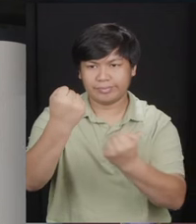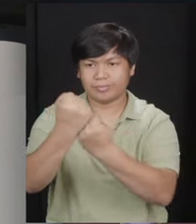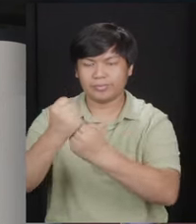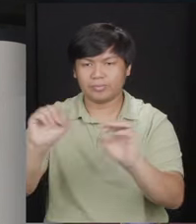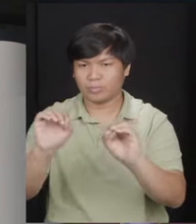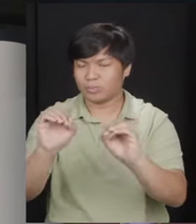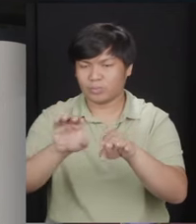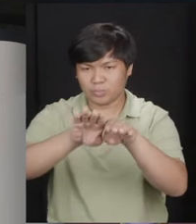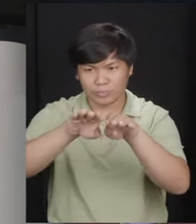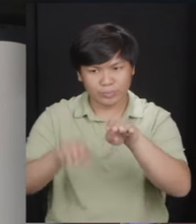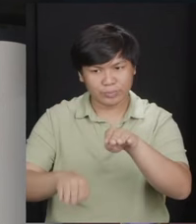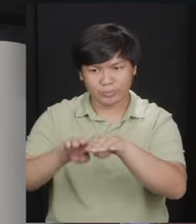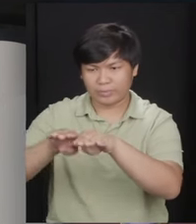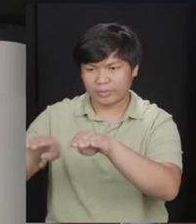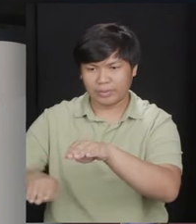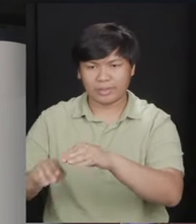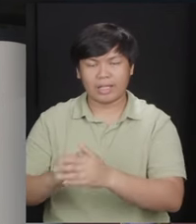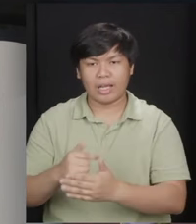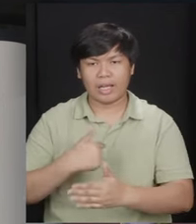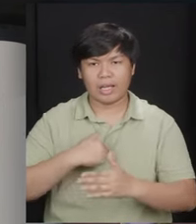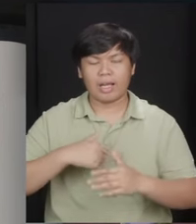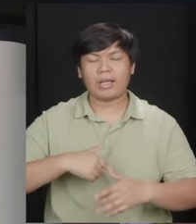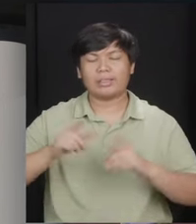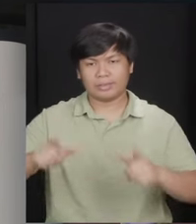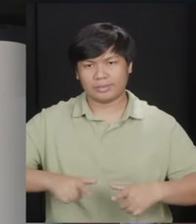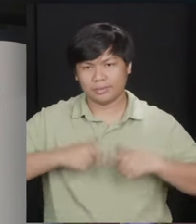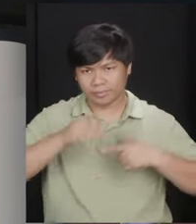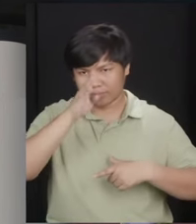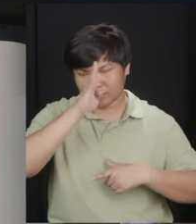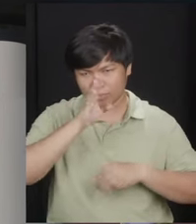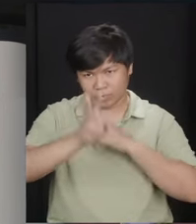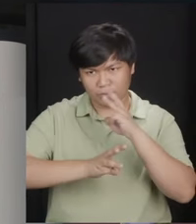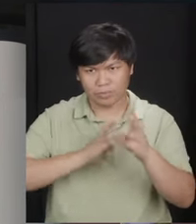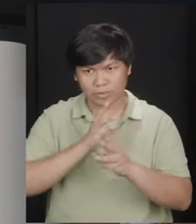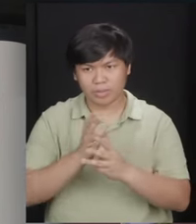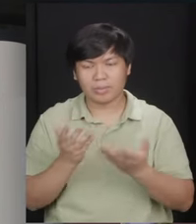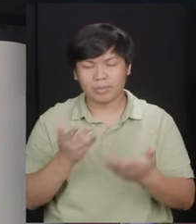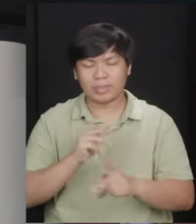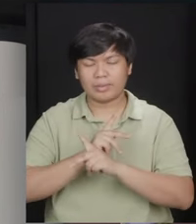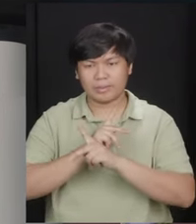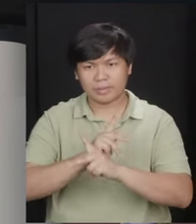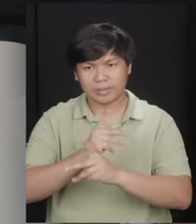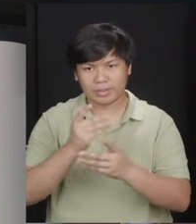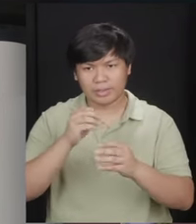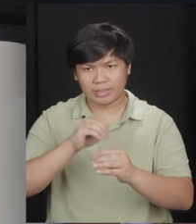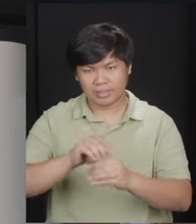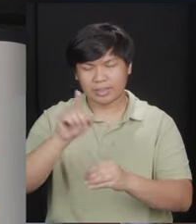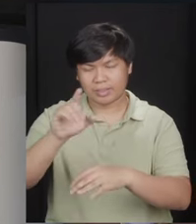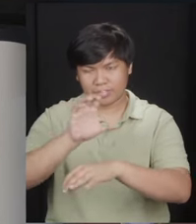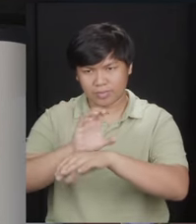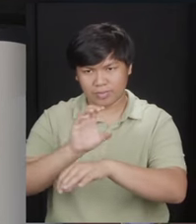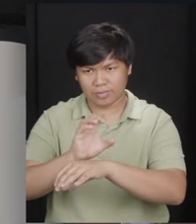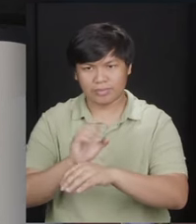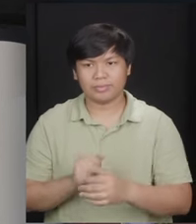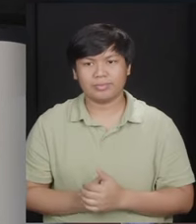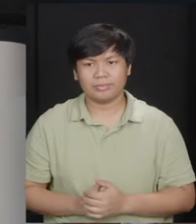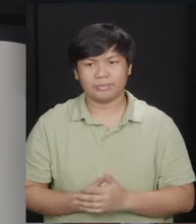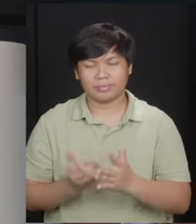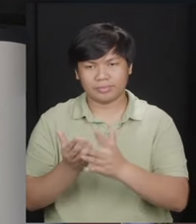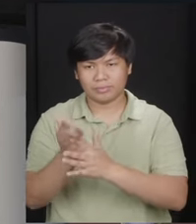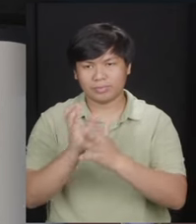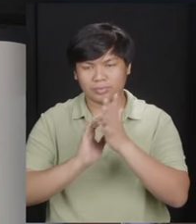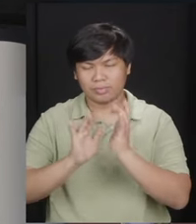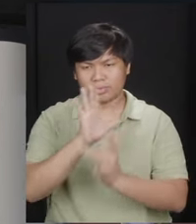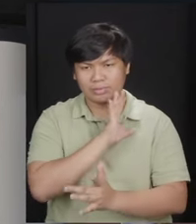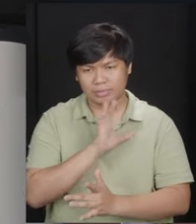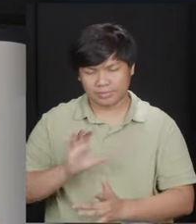other down. Because I live in a broken world, I might find my refuge there, and you know that they will, through the Lord Jesus